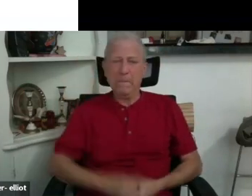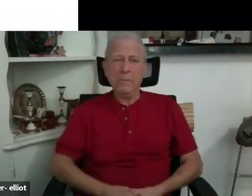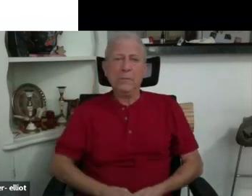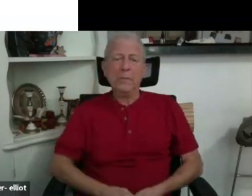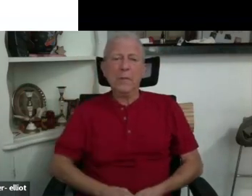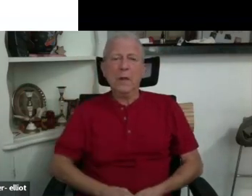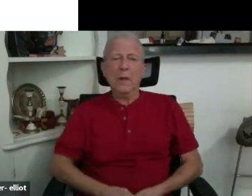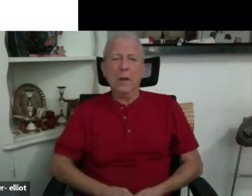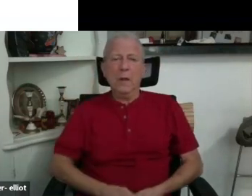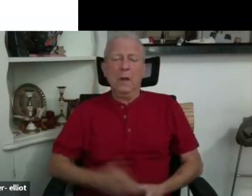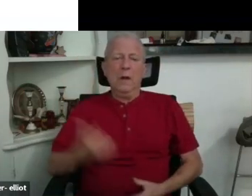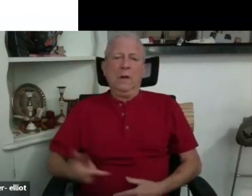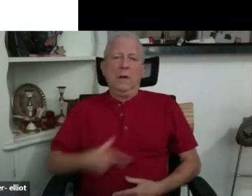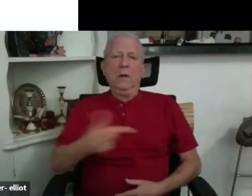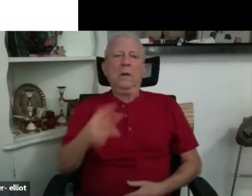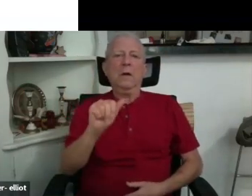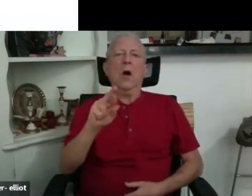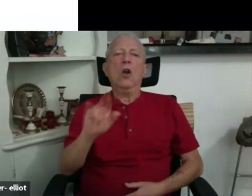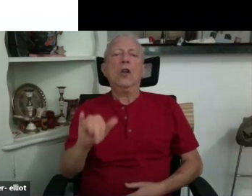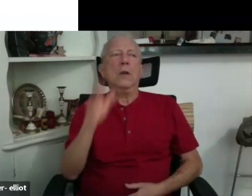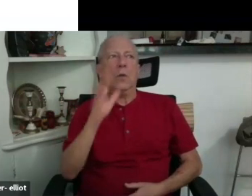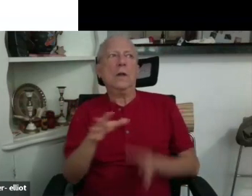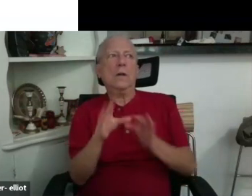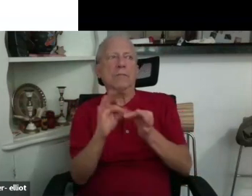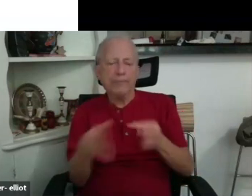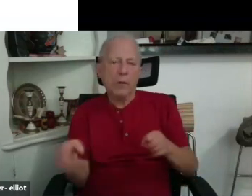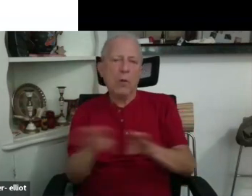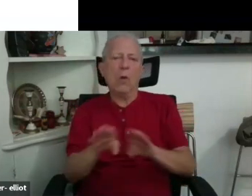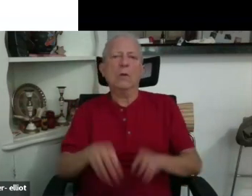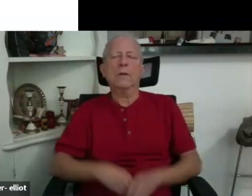Okay, I'll hand it over to Ari to close us out.